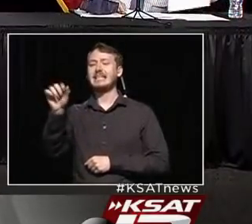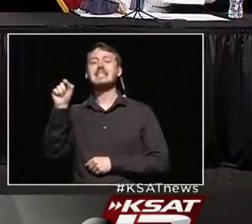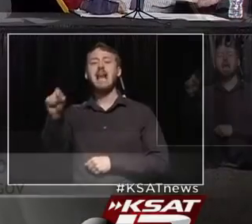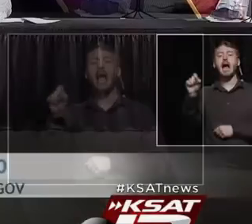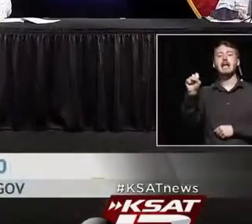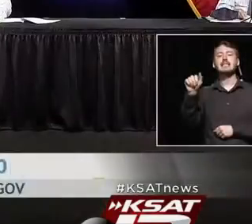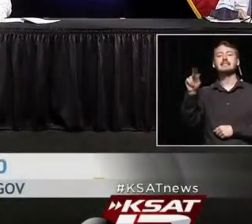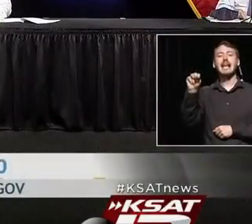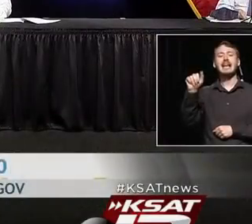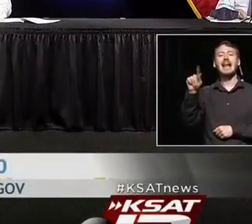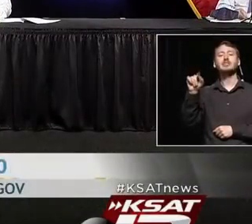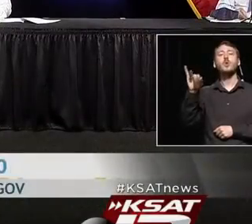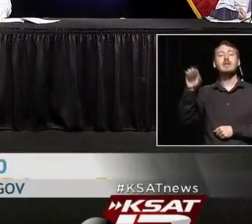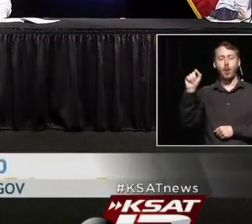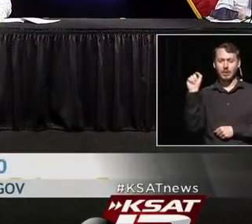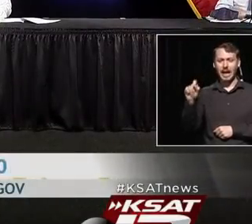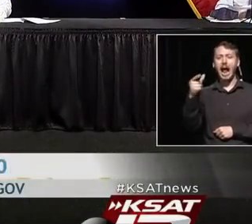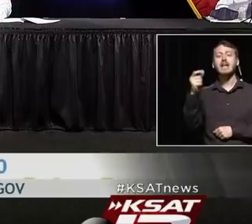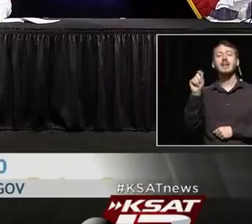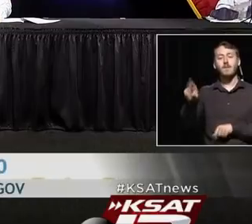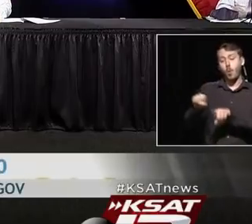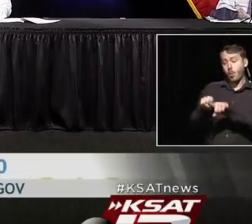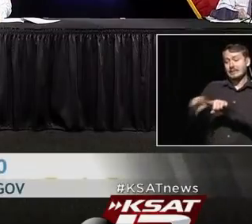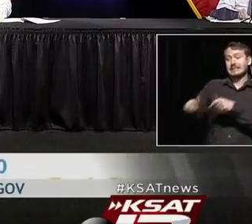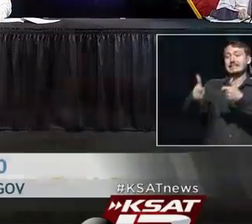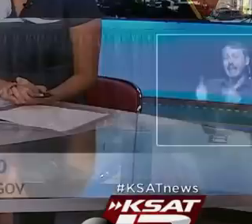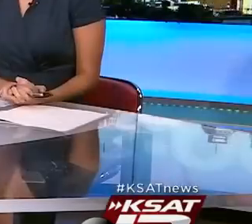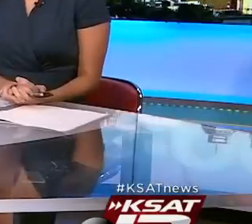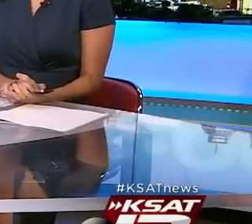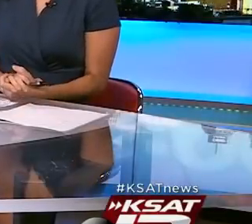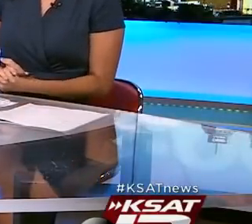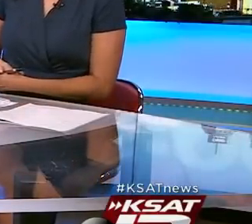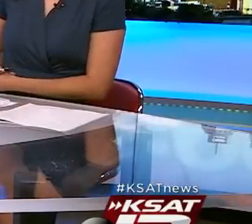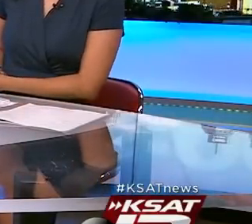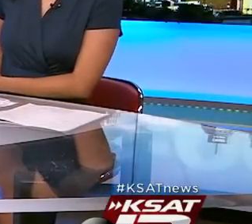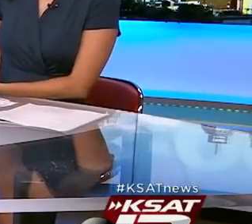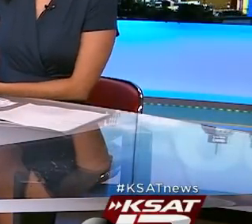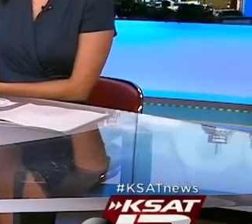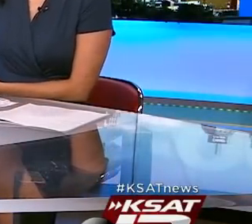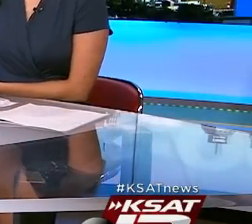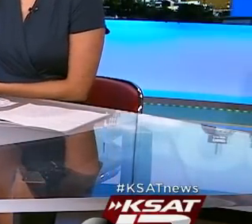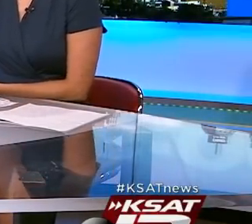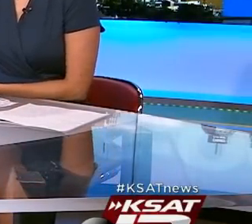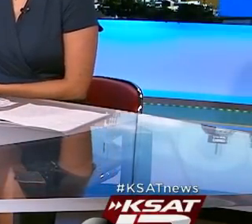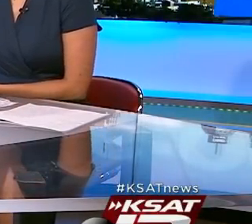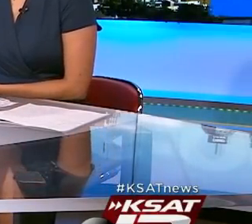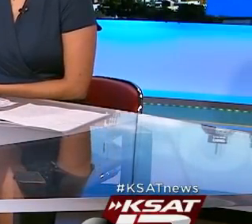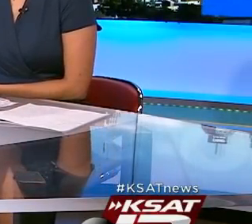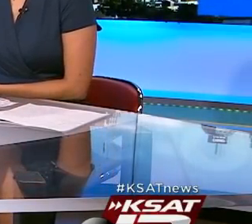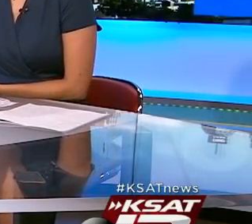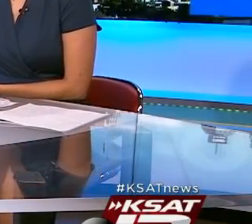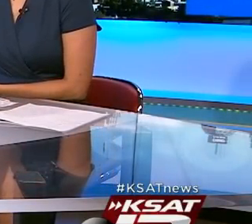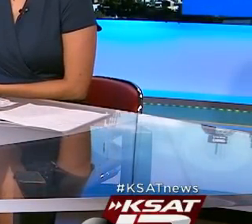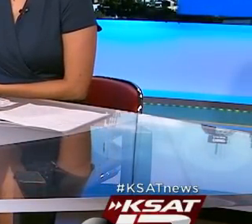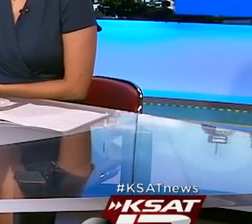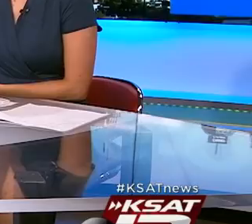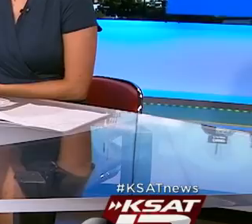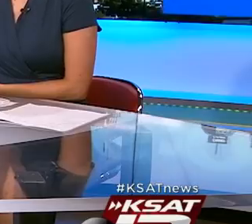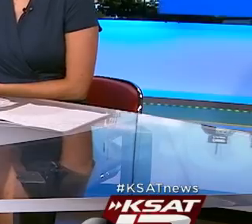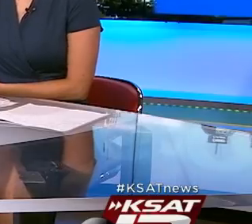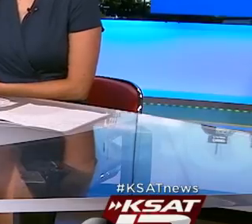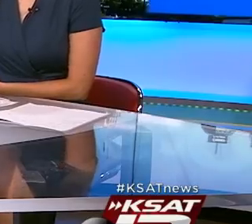covid19.sanantonio.gov. All right, we are continuing to see the numbers move in the right direction. Fewer cases being reported